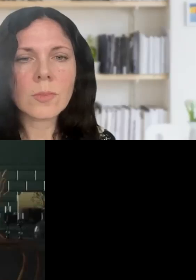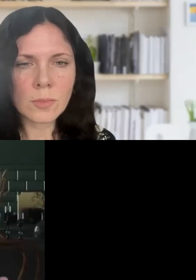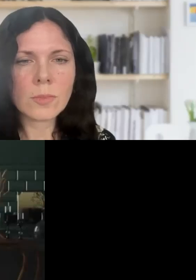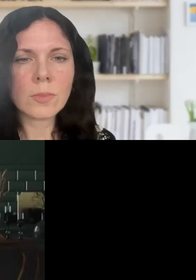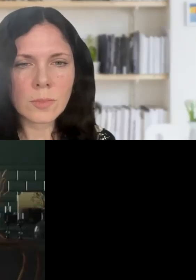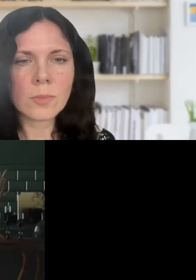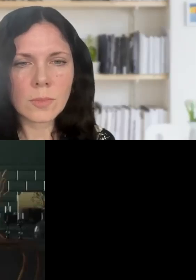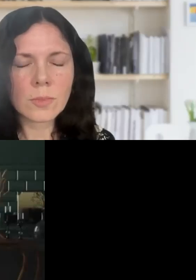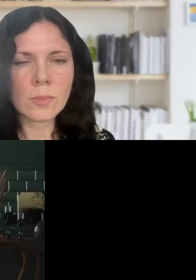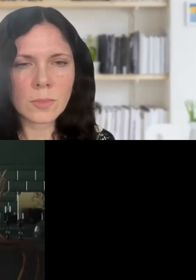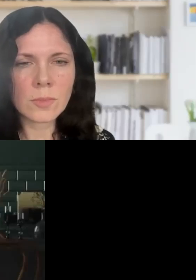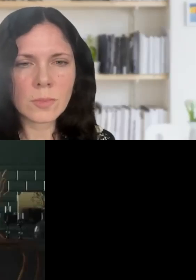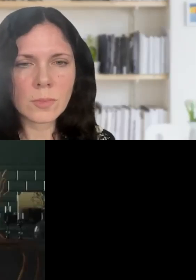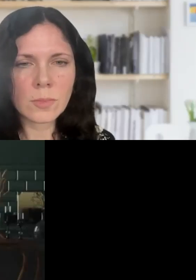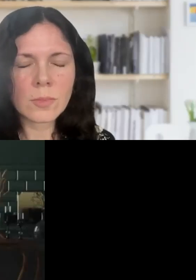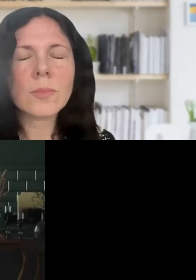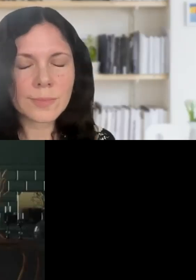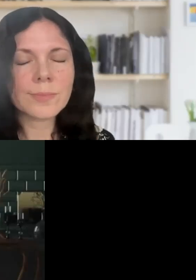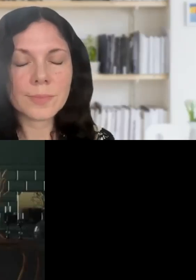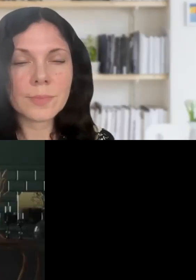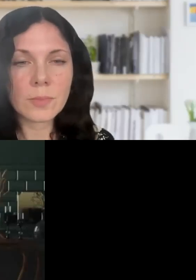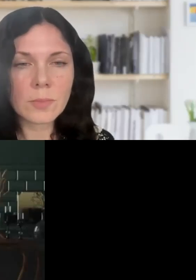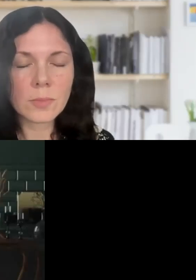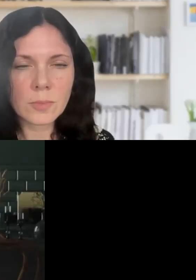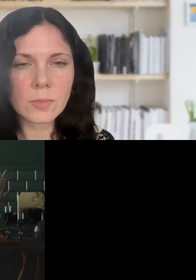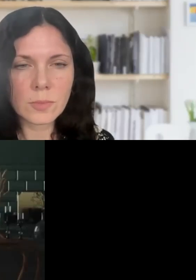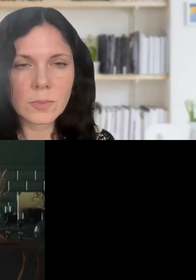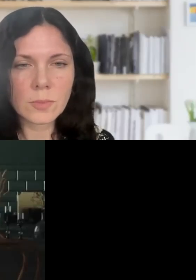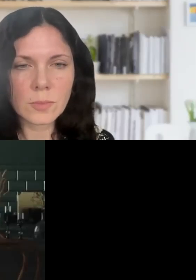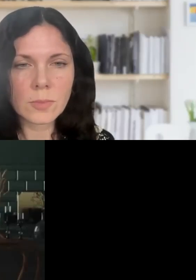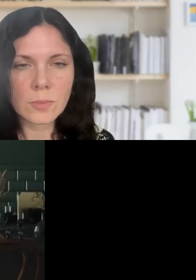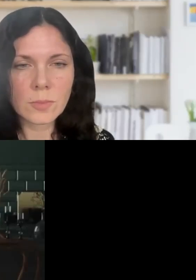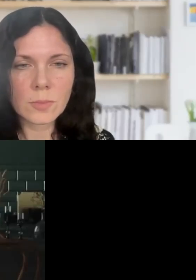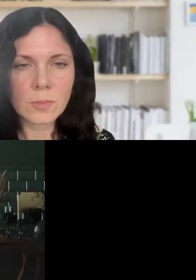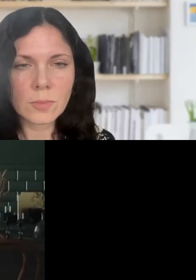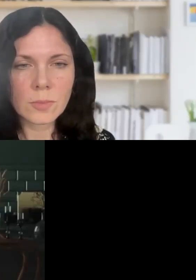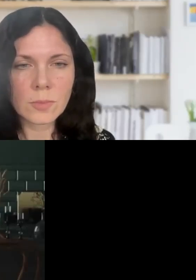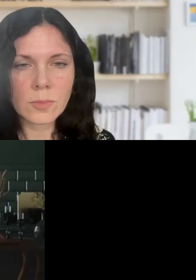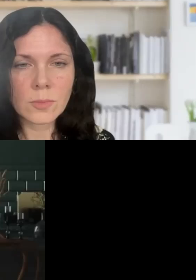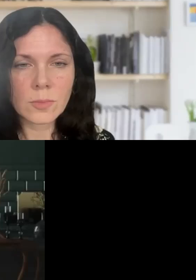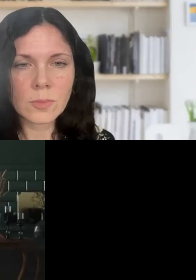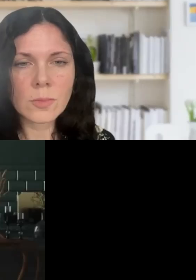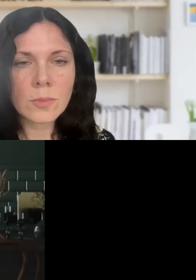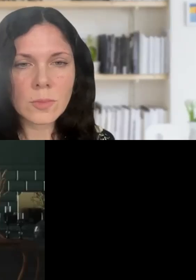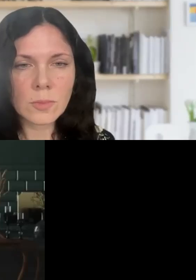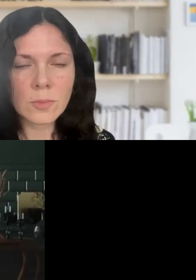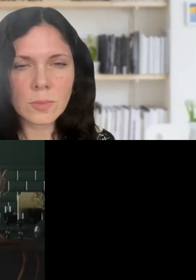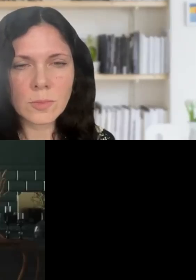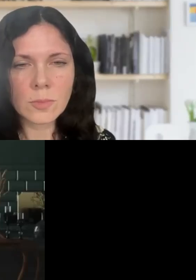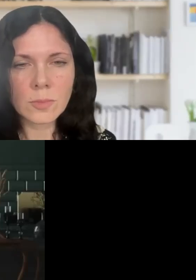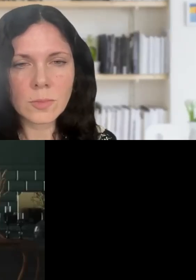anything else that we've done from the criminal justice system. So that work has continued across Oklahoma. And